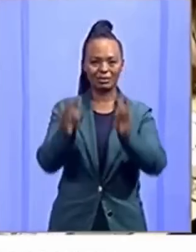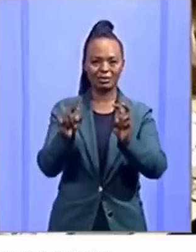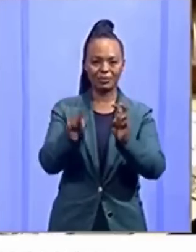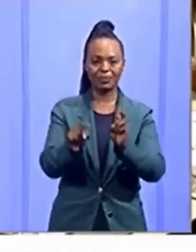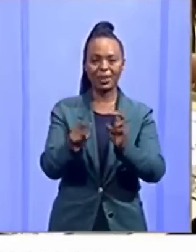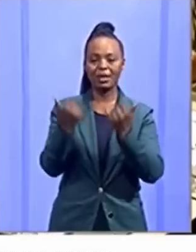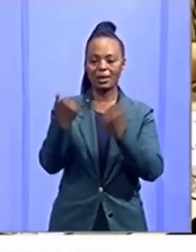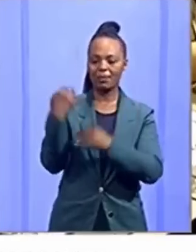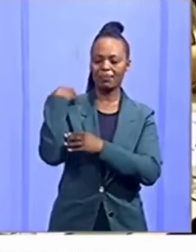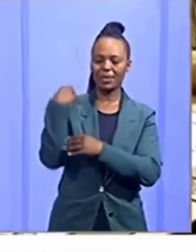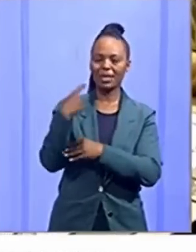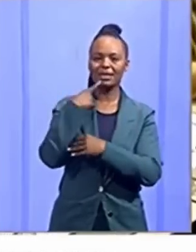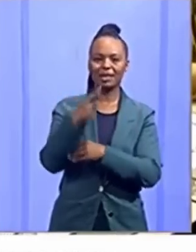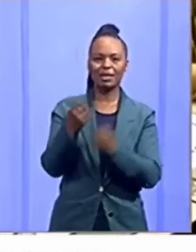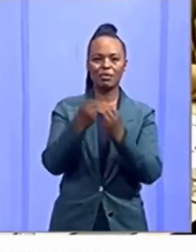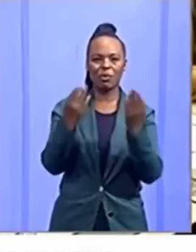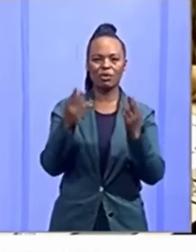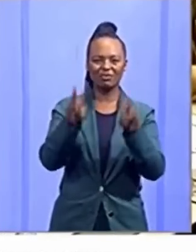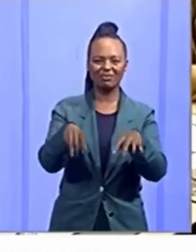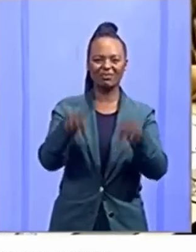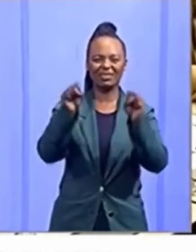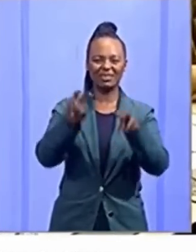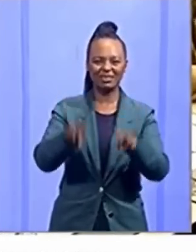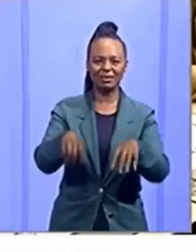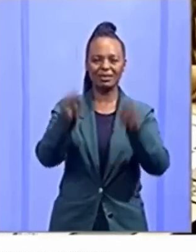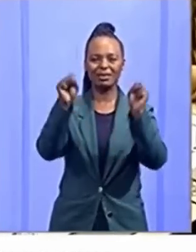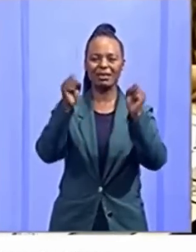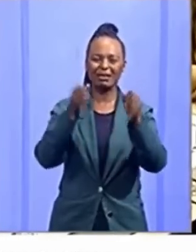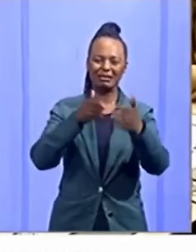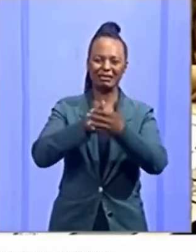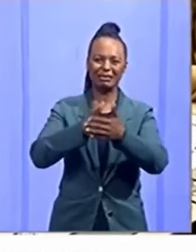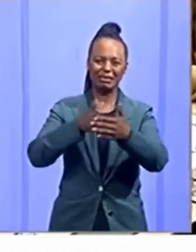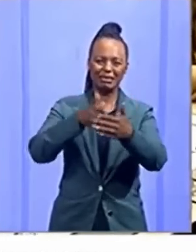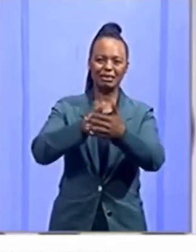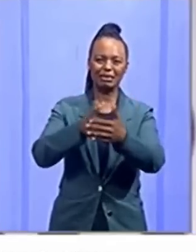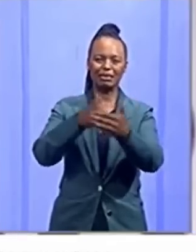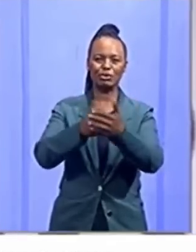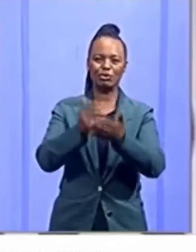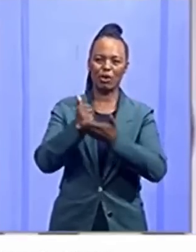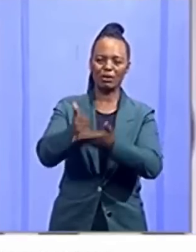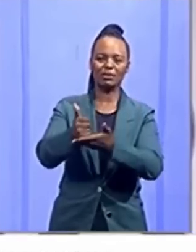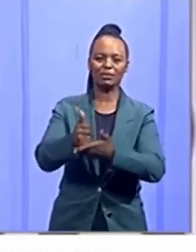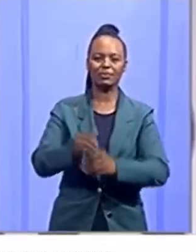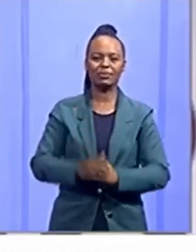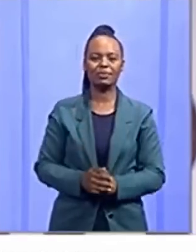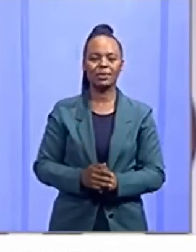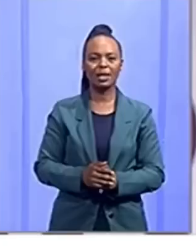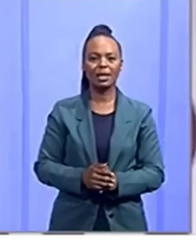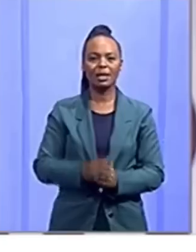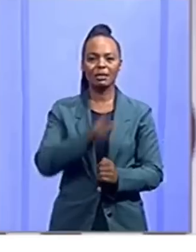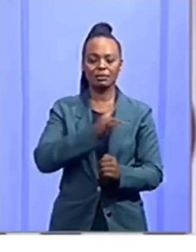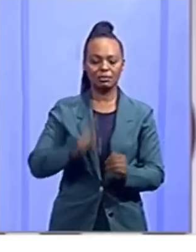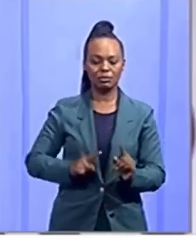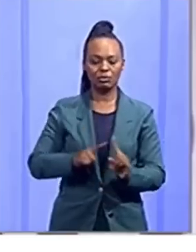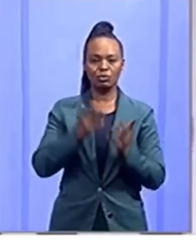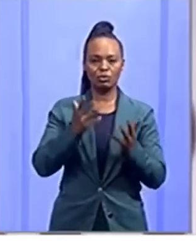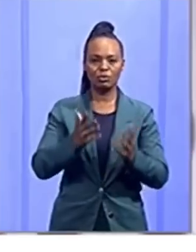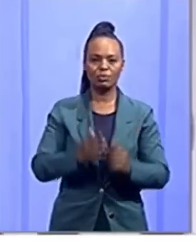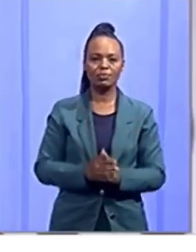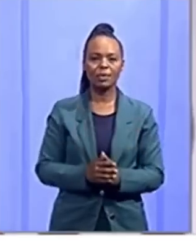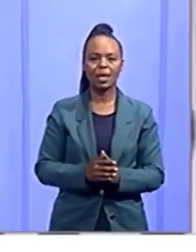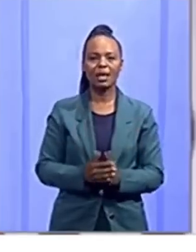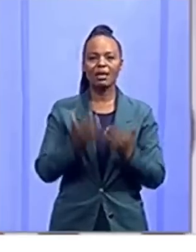sa le sentse se kgorelediwa ke kgaogo ya motlakase e tsweletseng pele ga jaana. Whether you are ESCOM, local government, business,